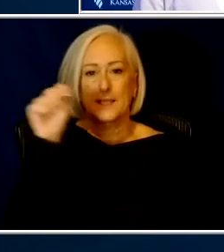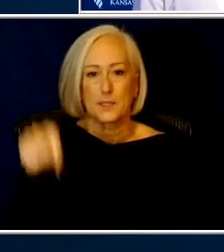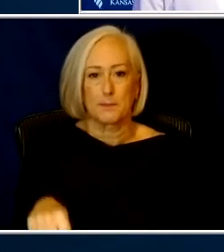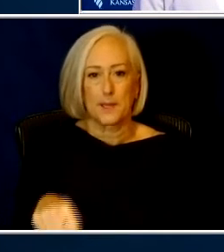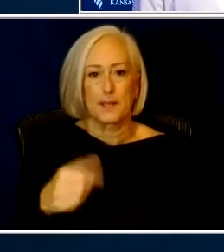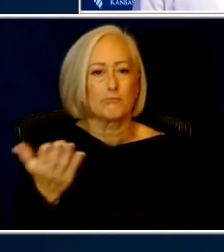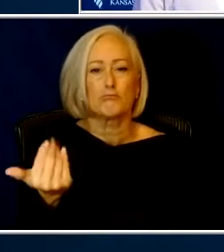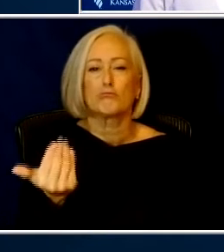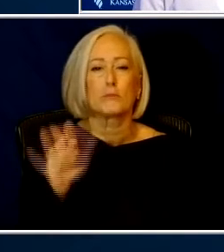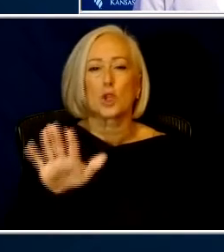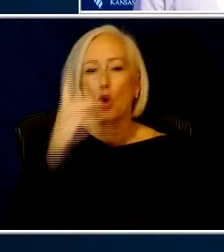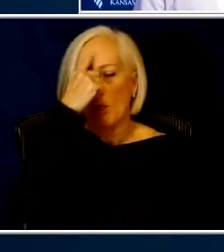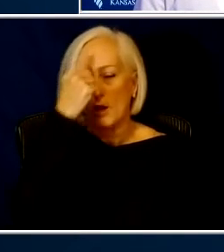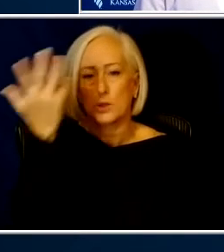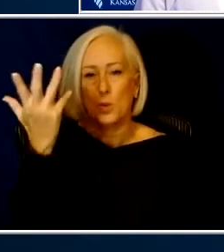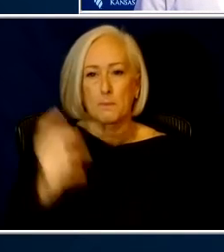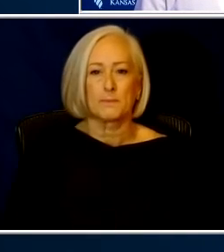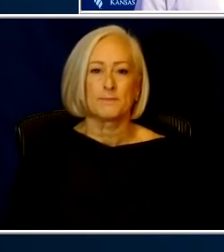thoughts.